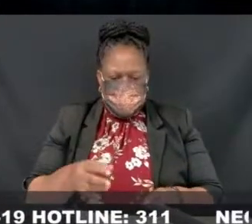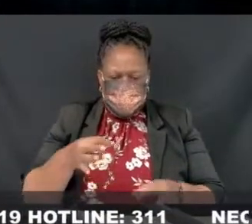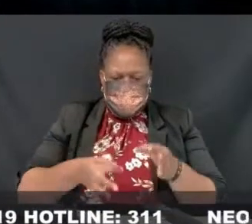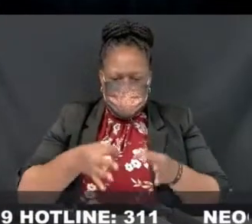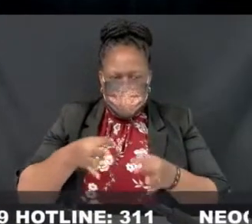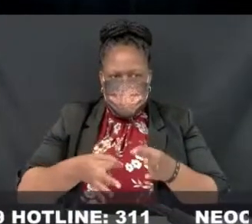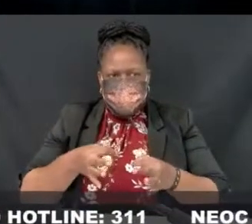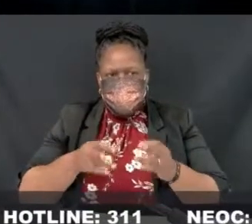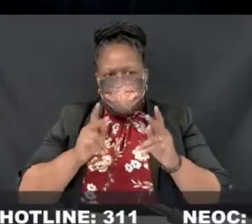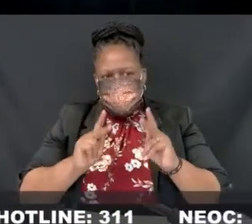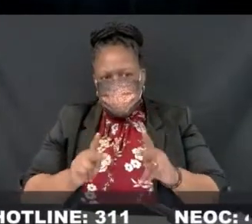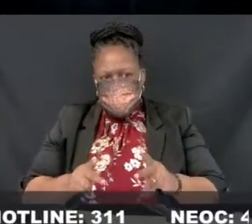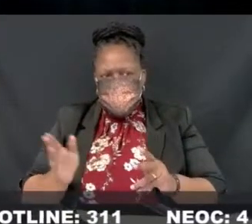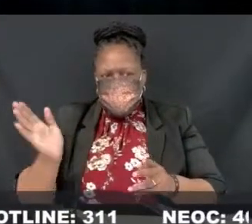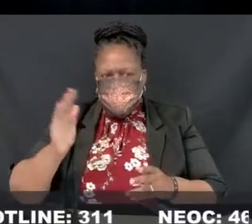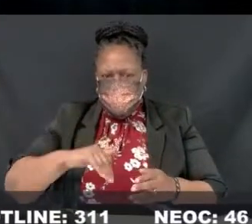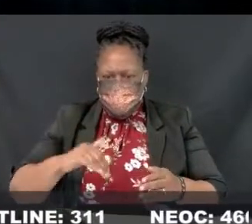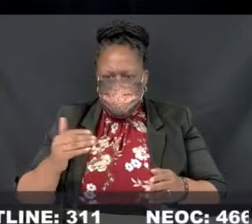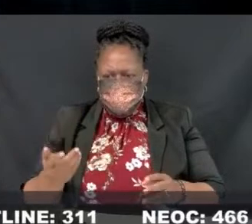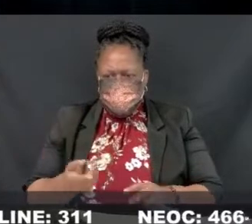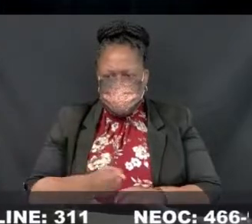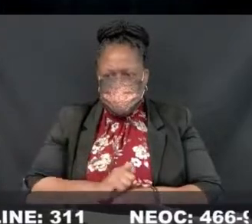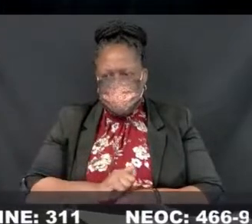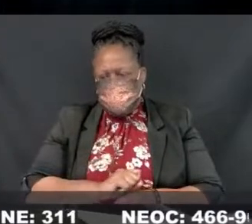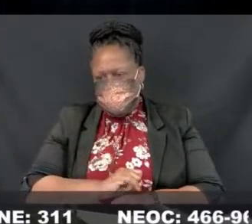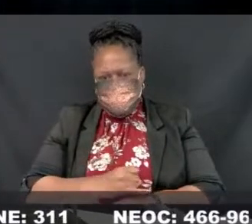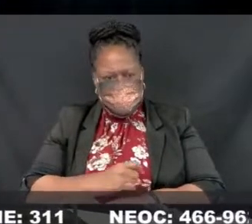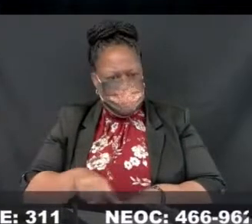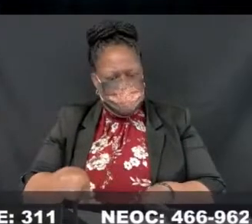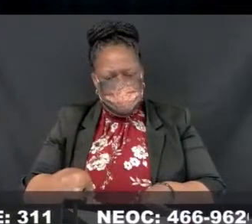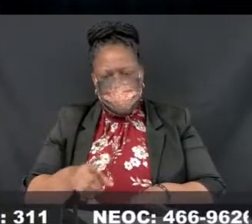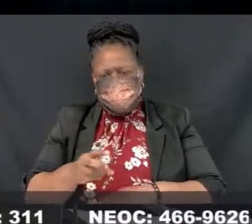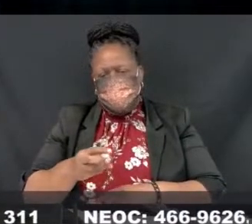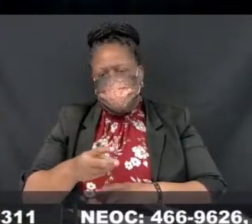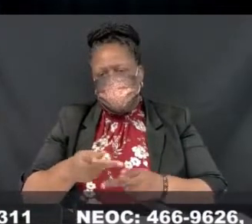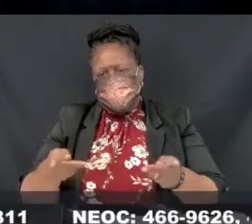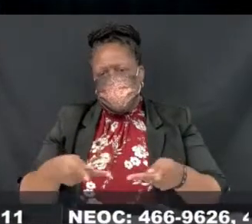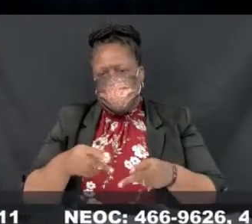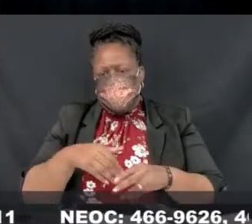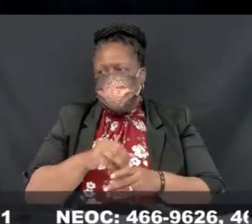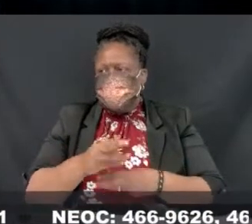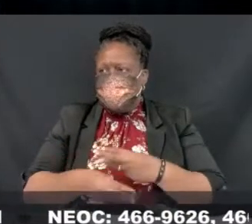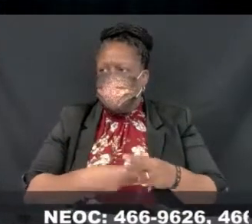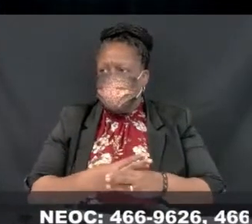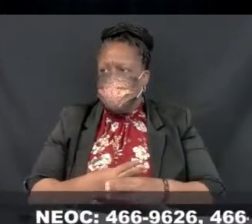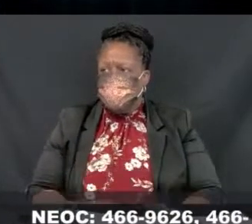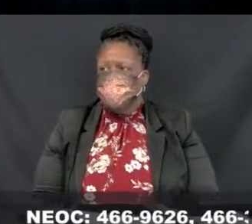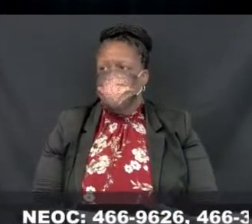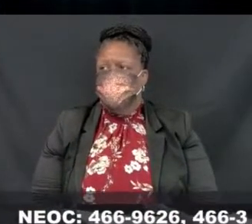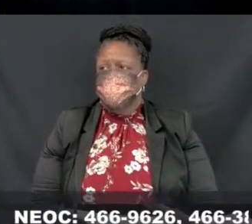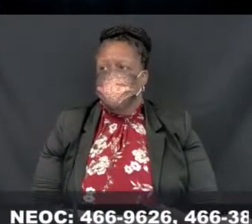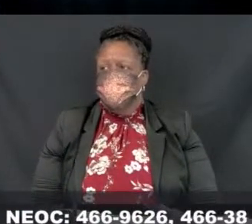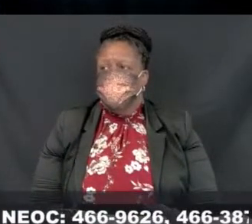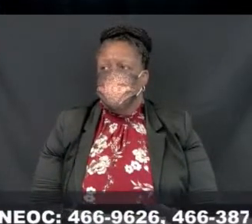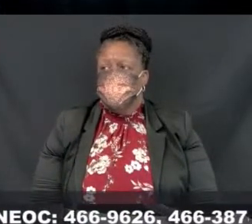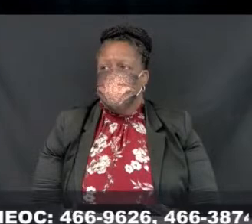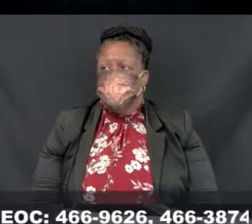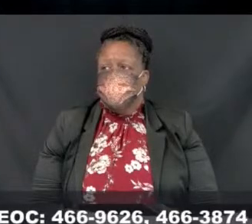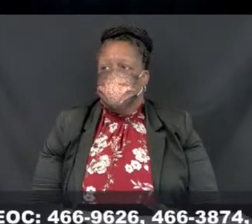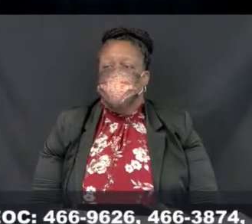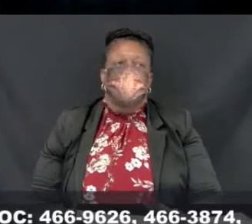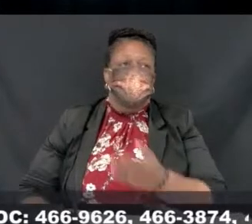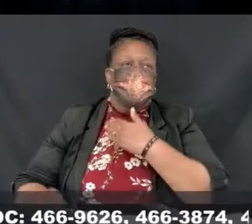that started with CMO Dr. Hazelars would have stated it's not a matter of if, but a matter of